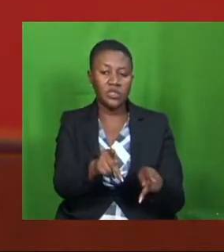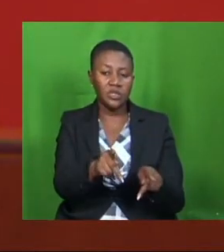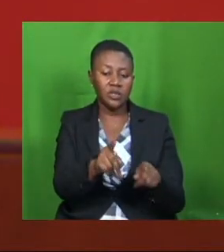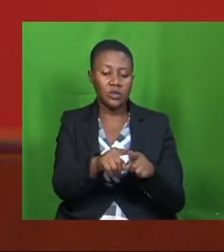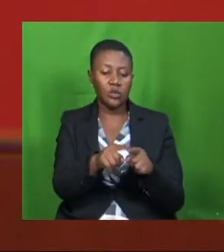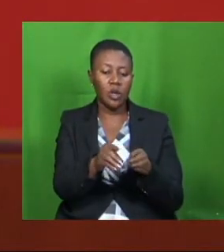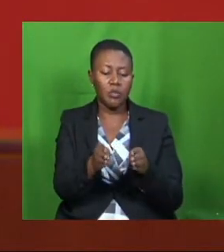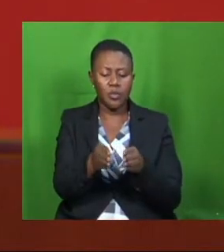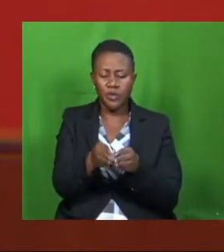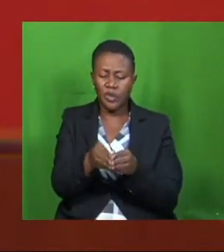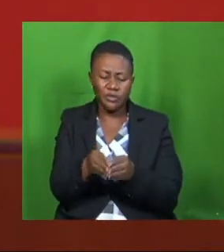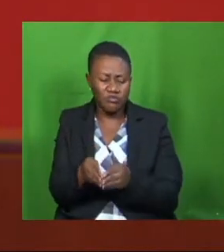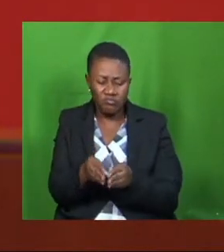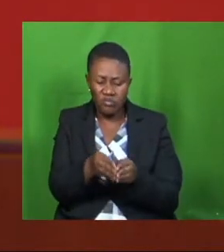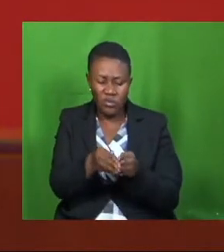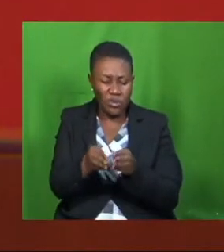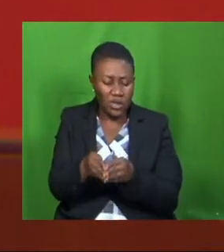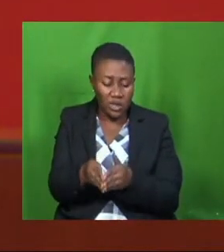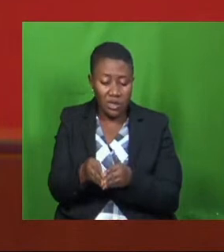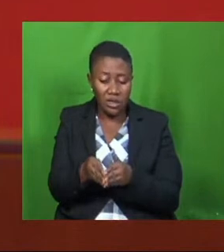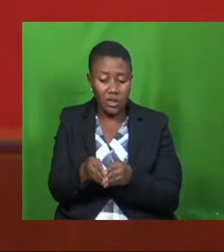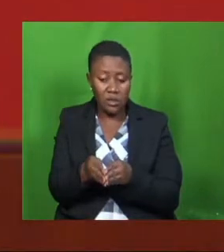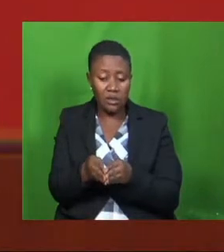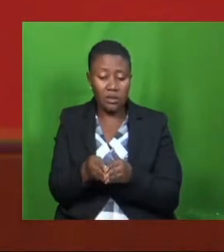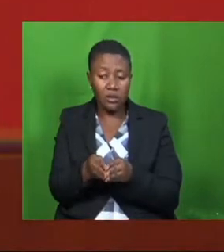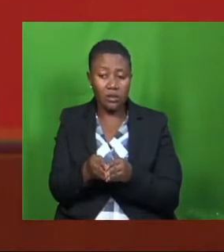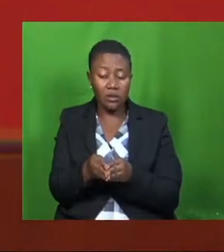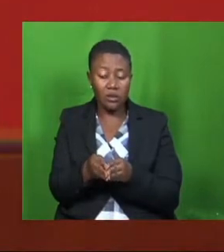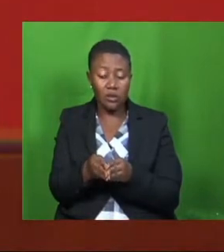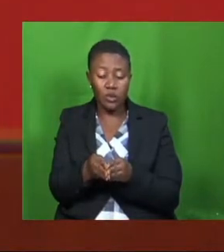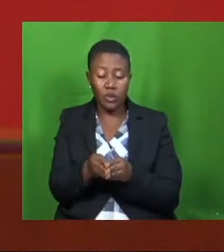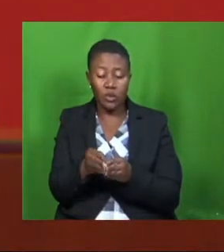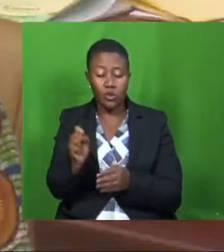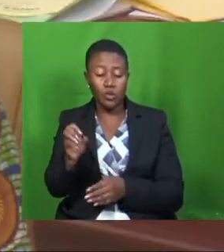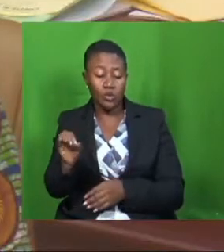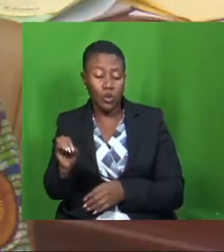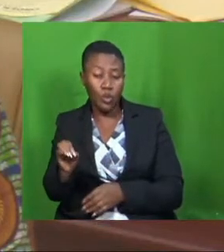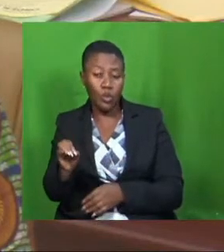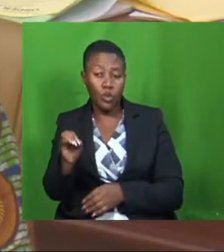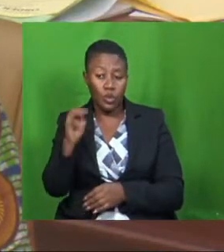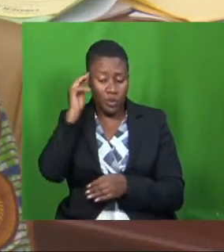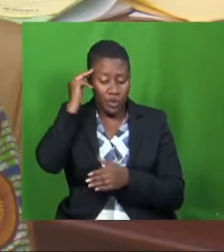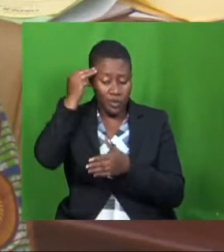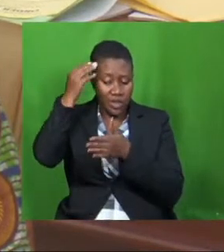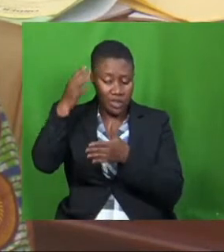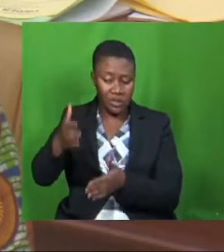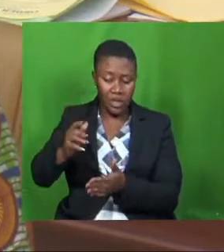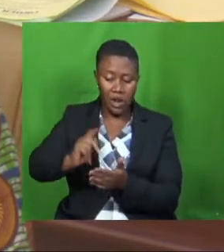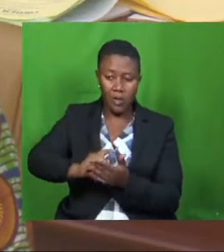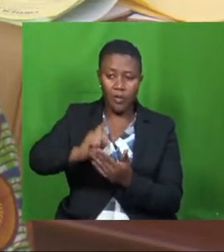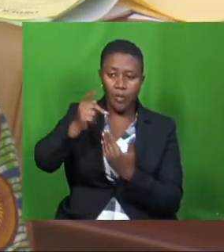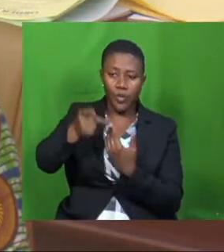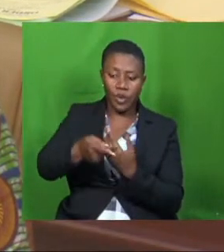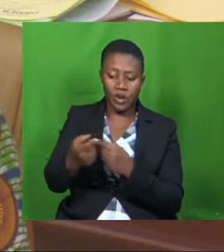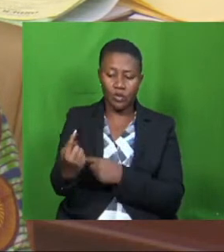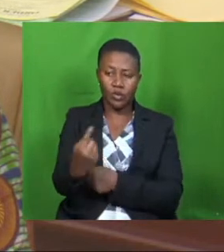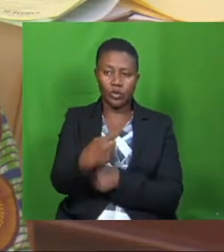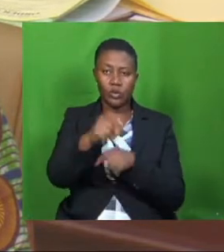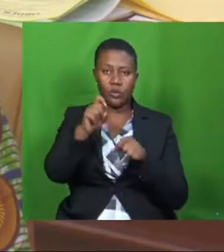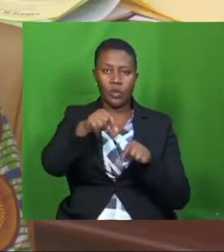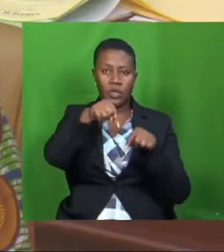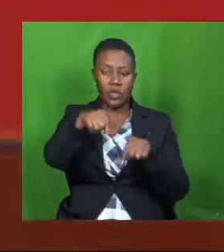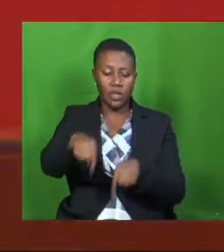No change. They are both idioms used in English.